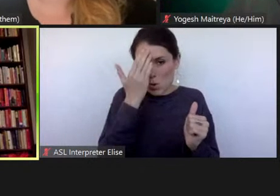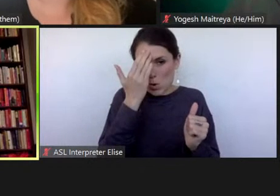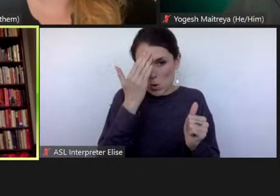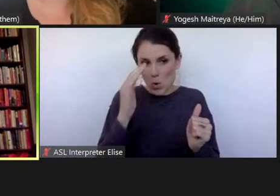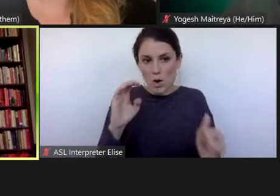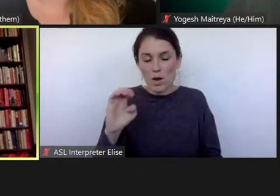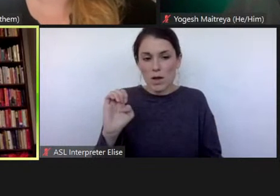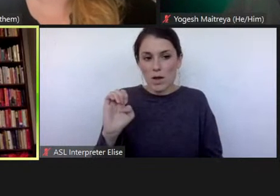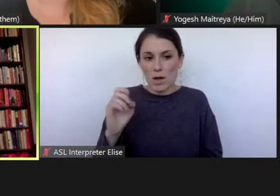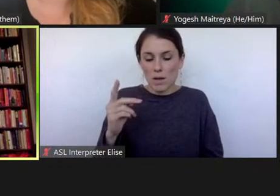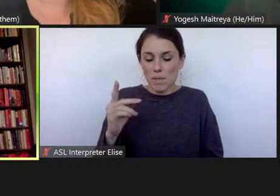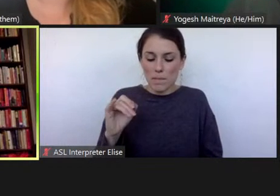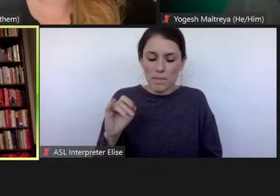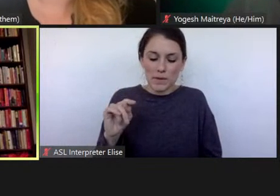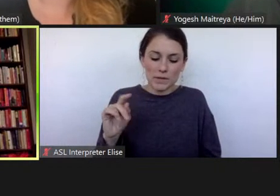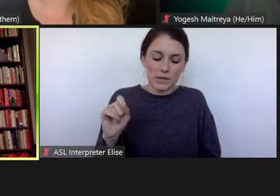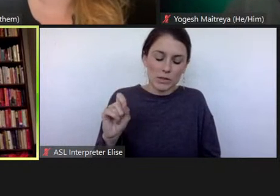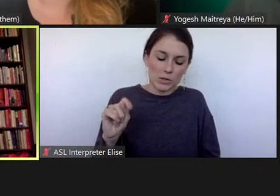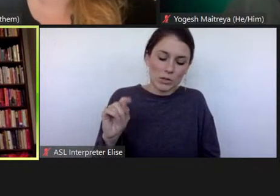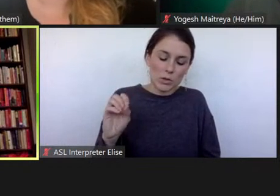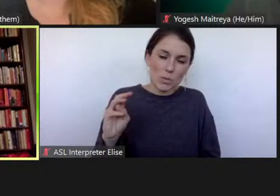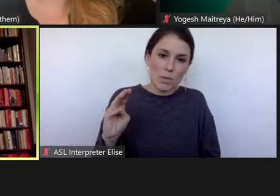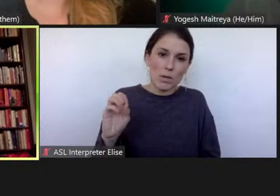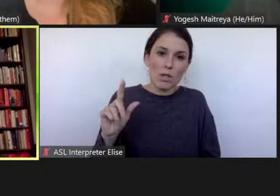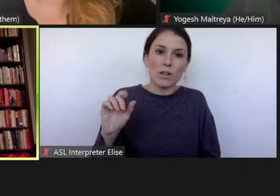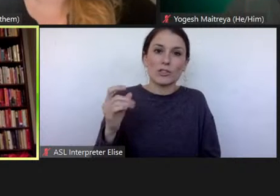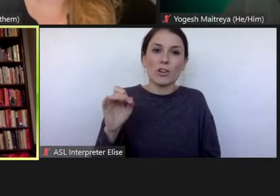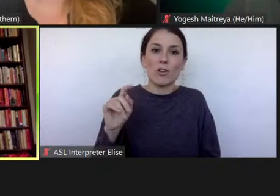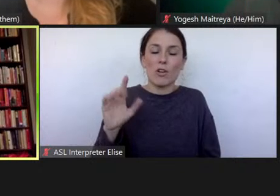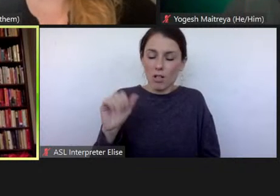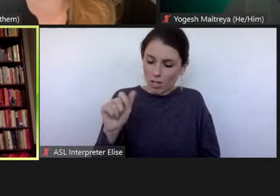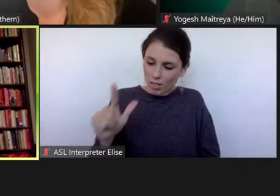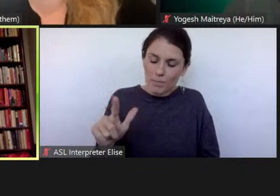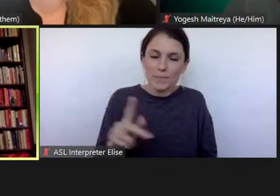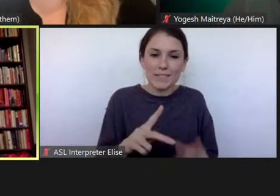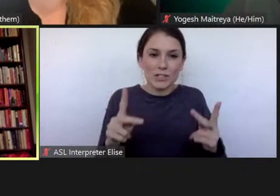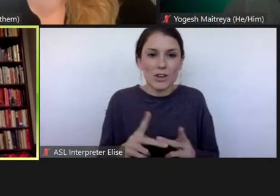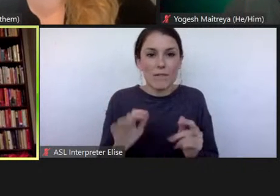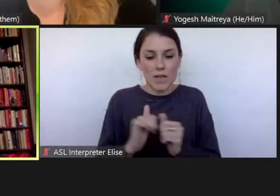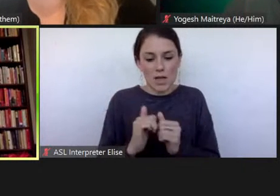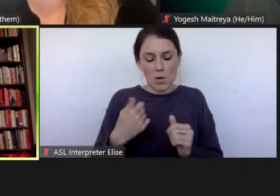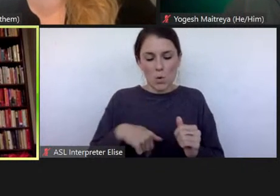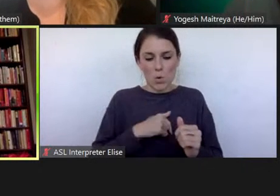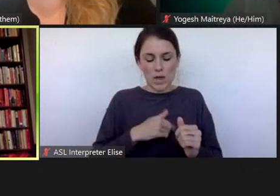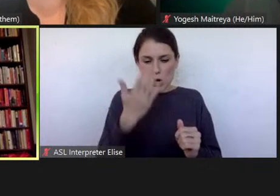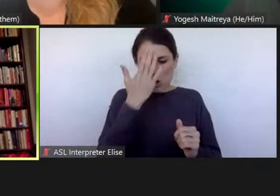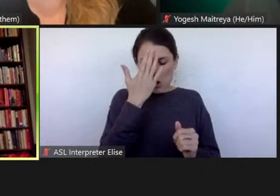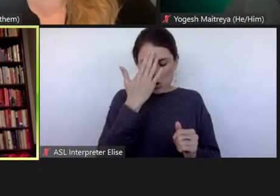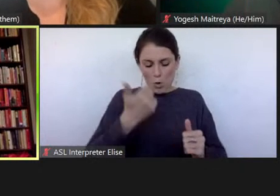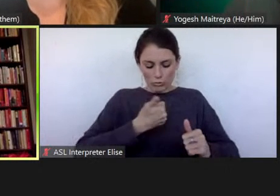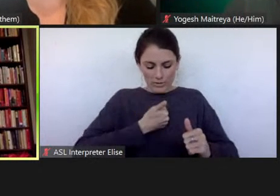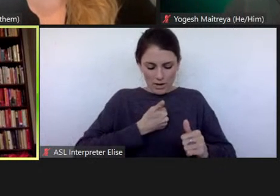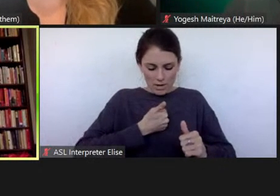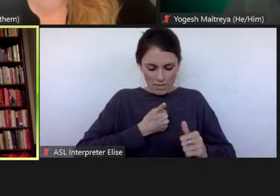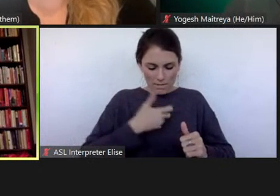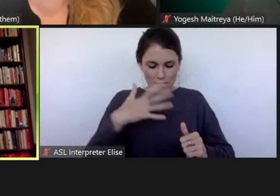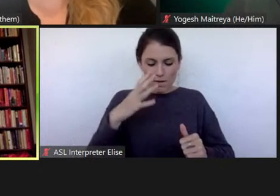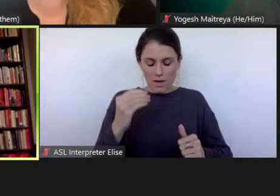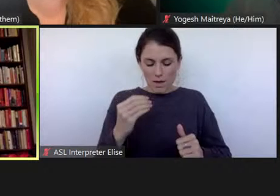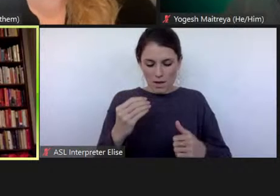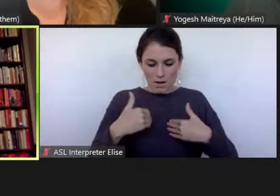epistemological positioning, how we know ourselves, right? Taking account of ourselves and the peoples that we come